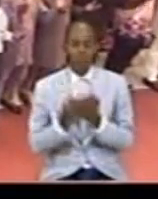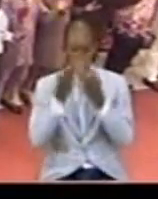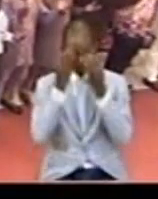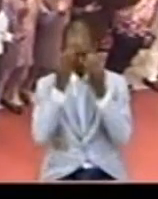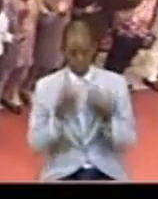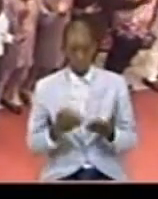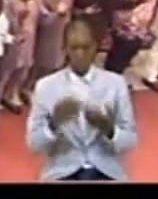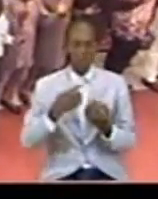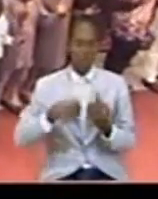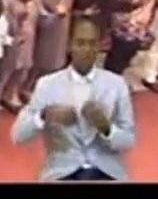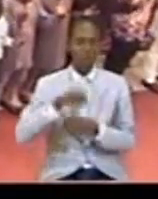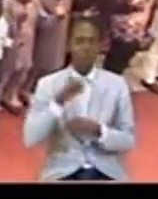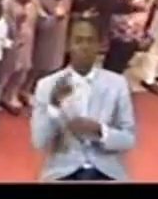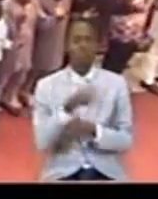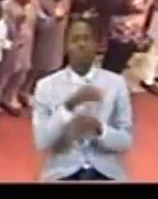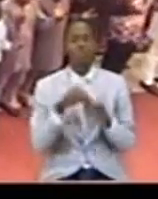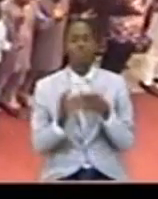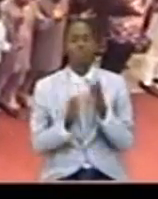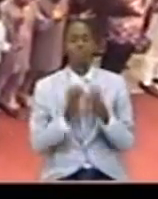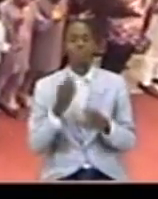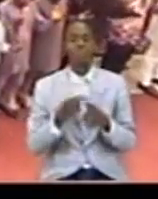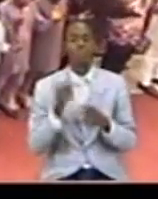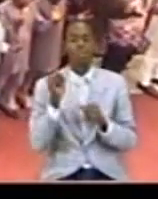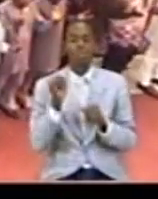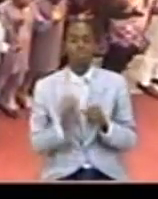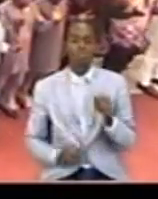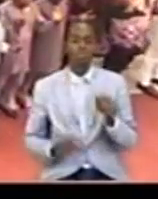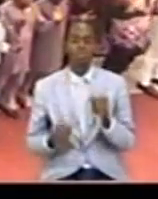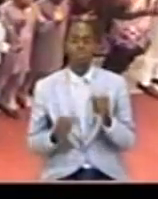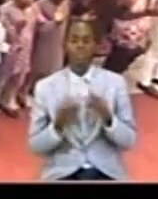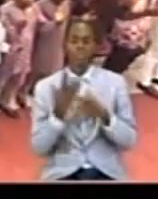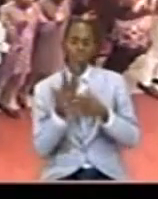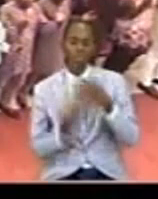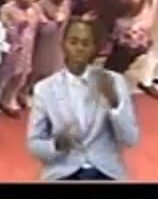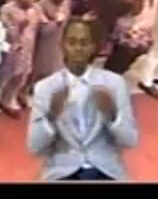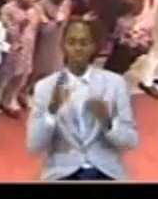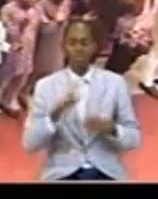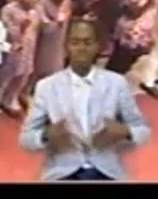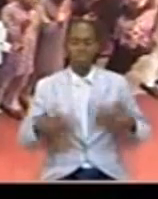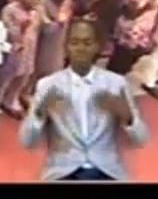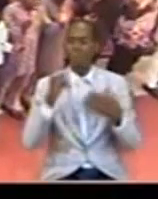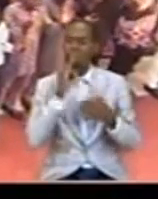surrounding. Every lack of your life is supplied.